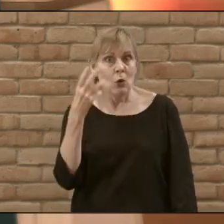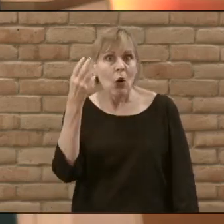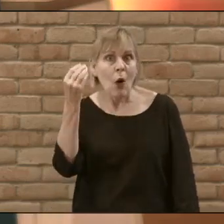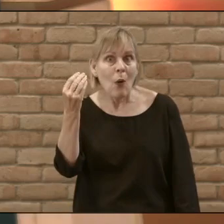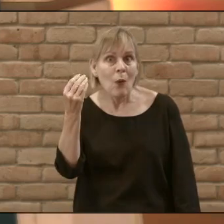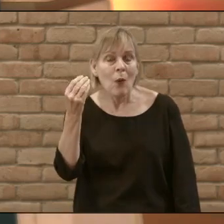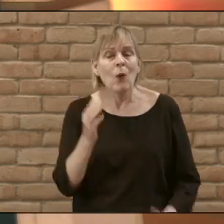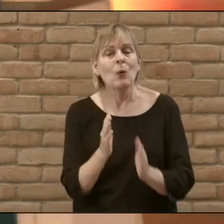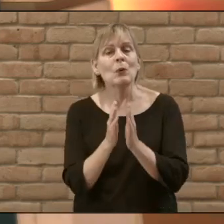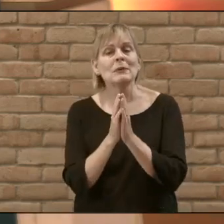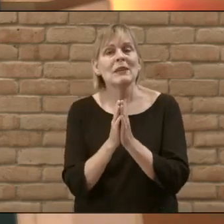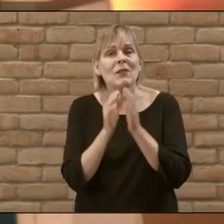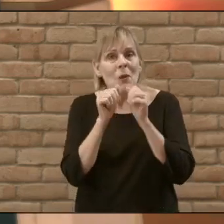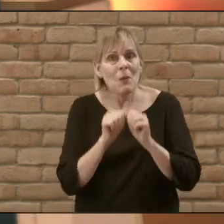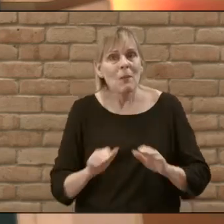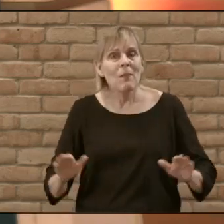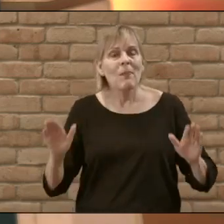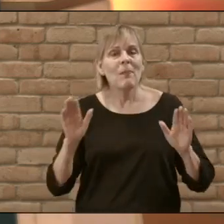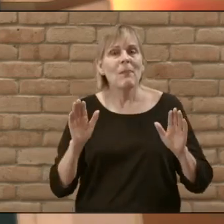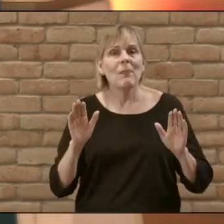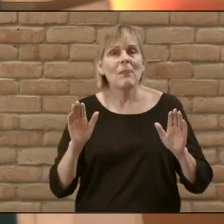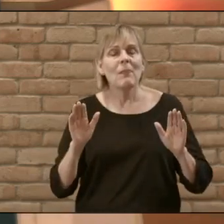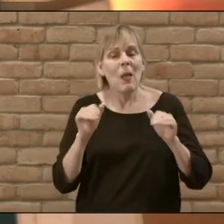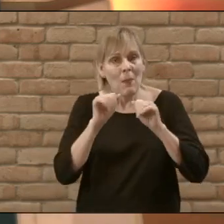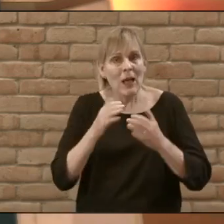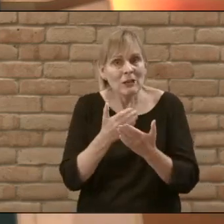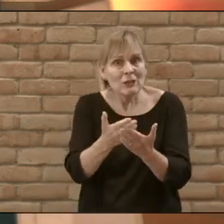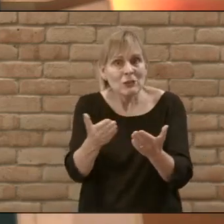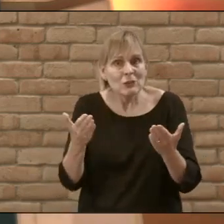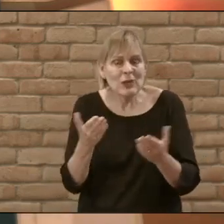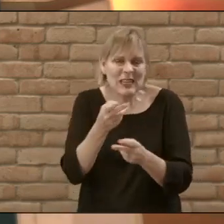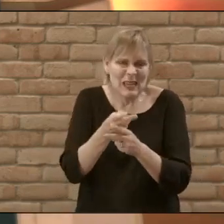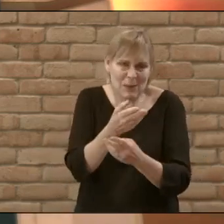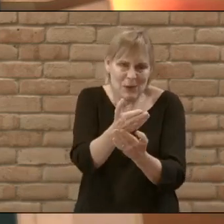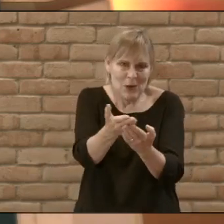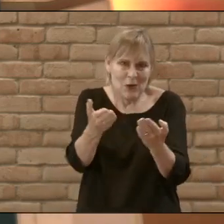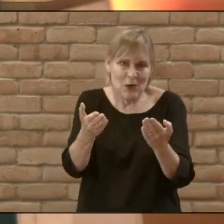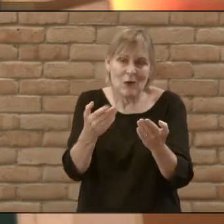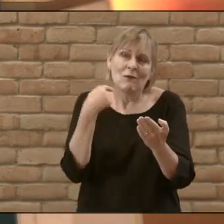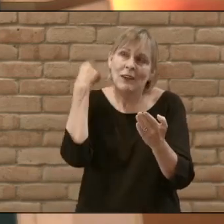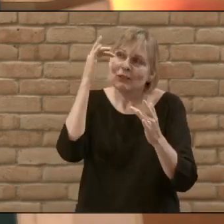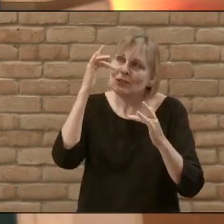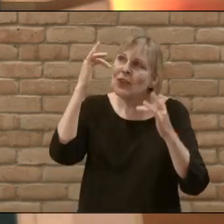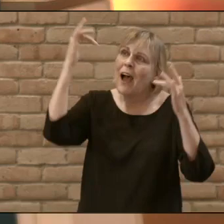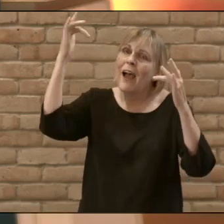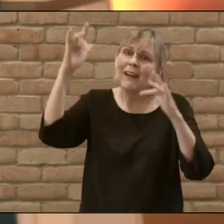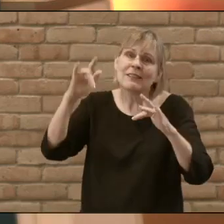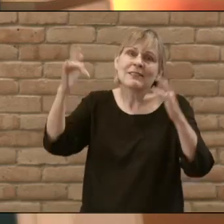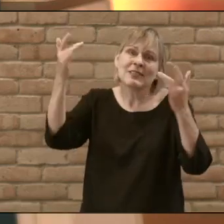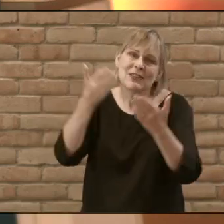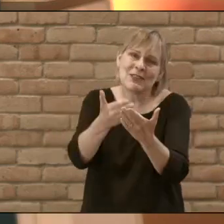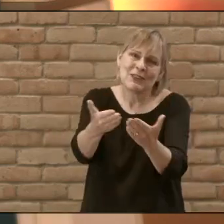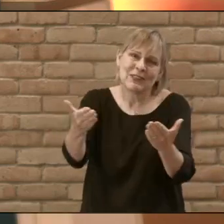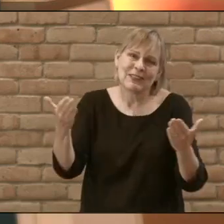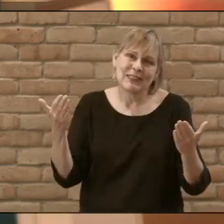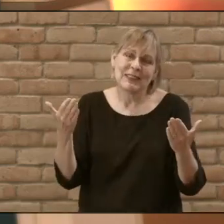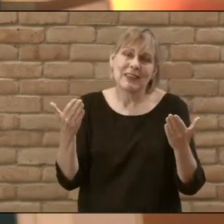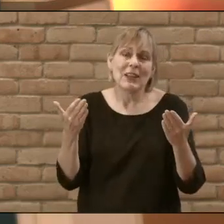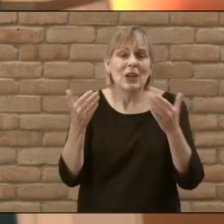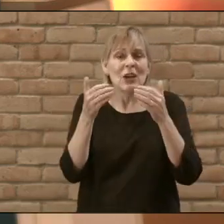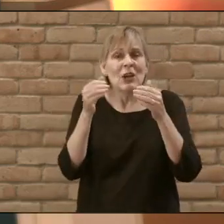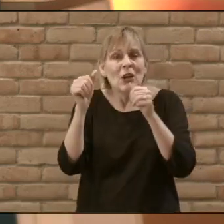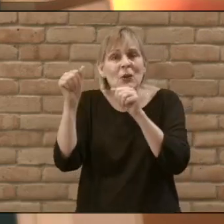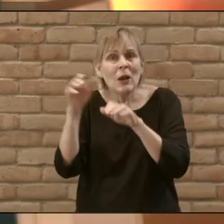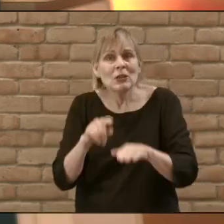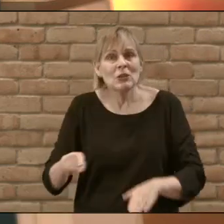receive the blessing of the Lord bless you and keep you the Lord make his face to shine upon you and be gracious